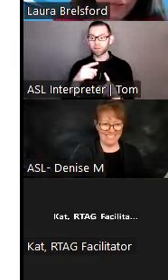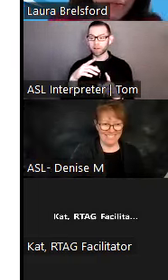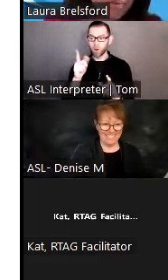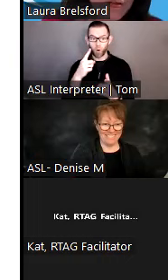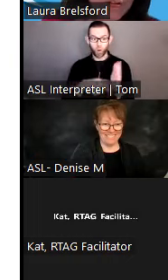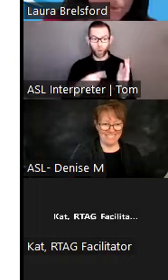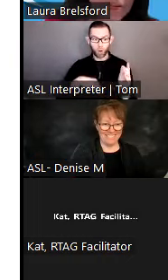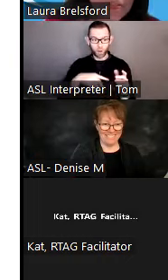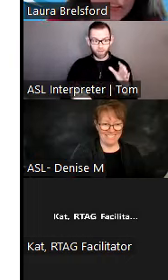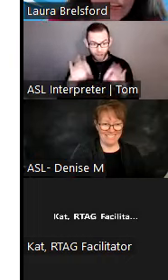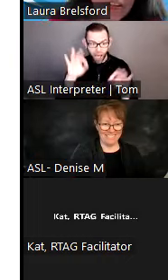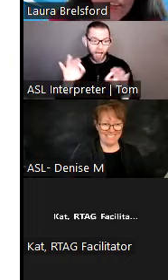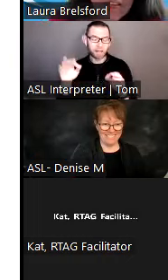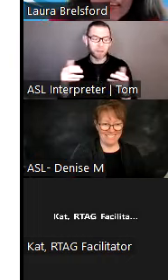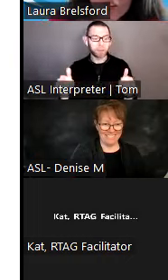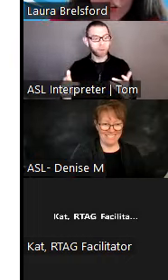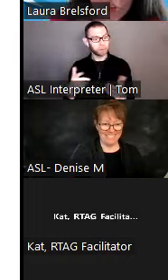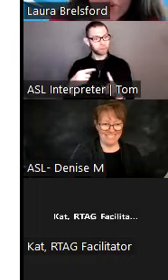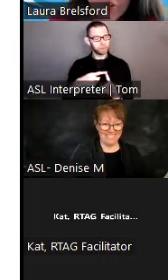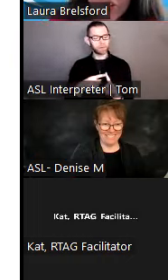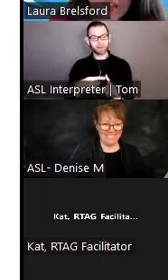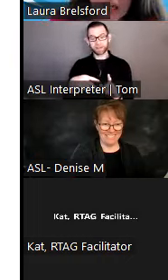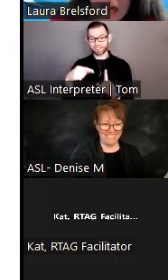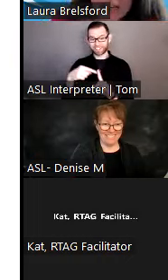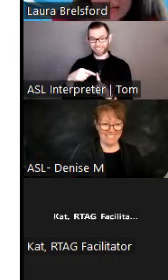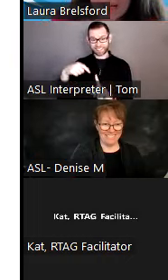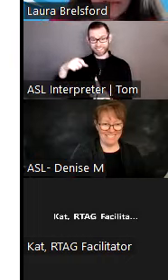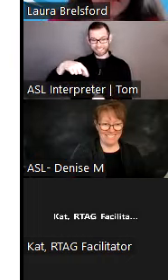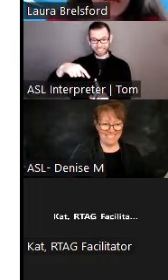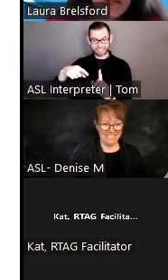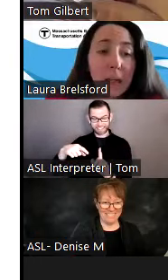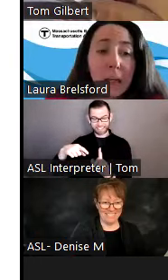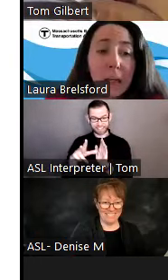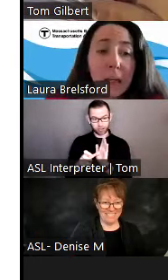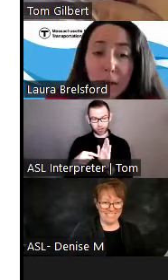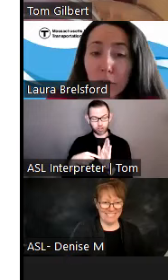conclusive. Specifically, the sensor was just not